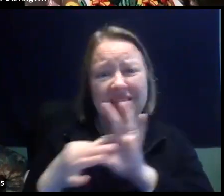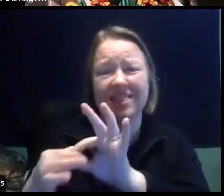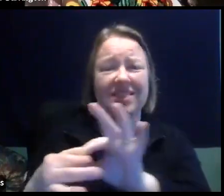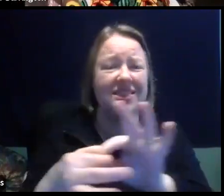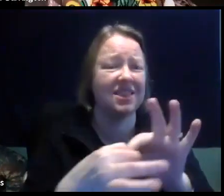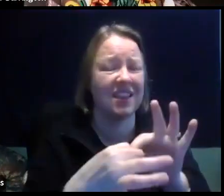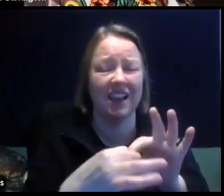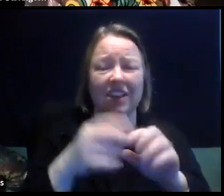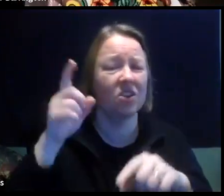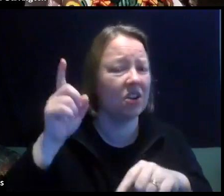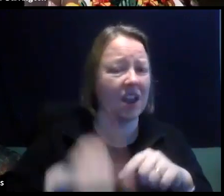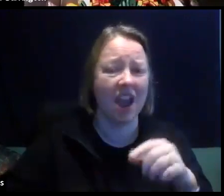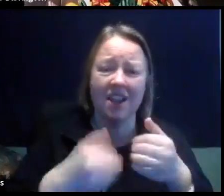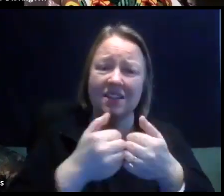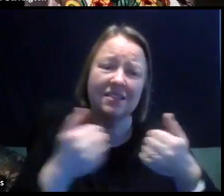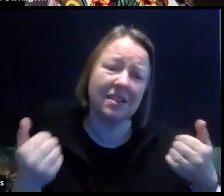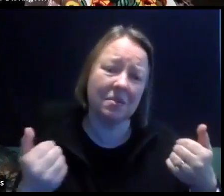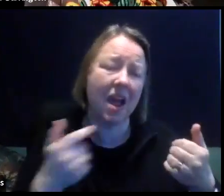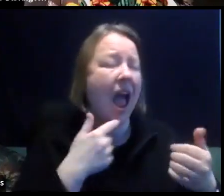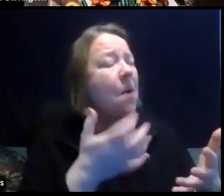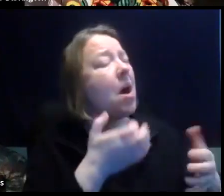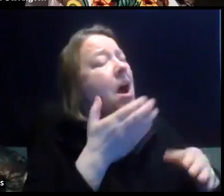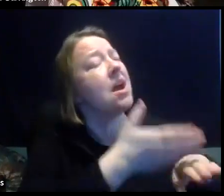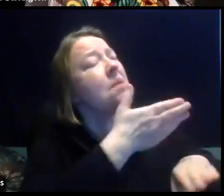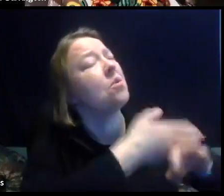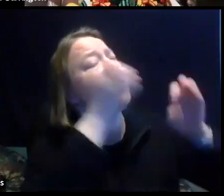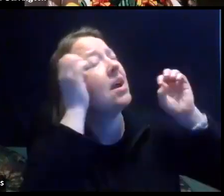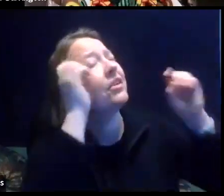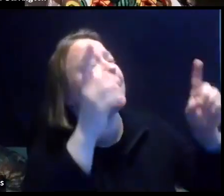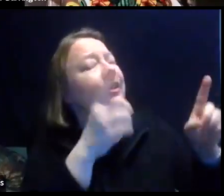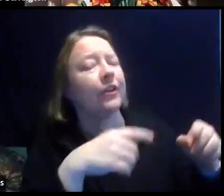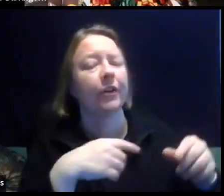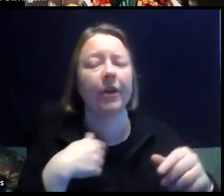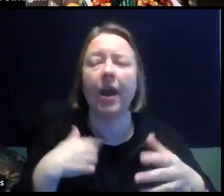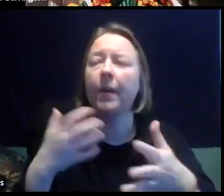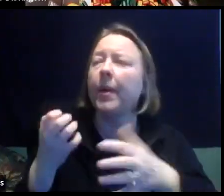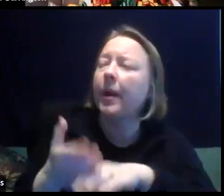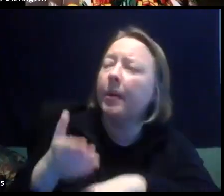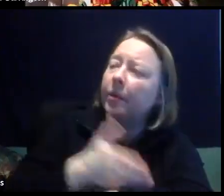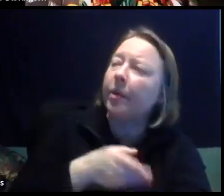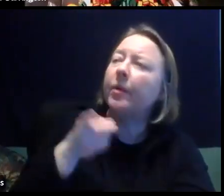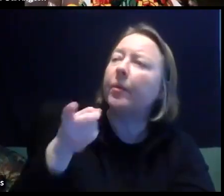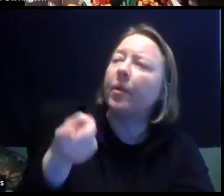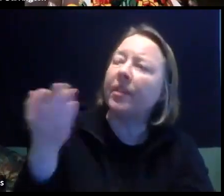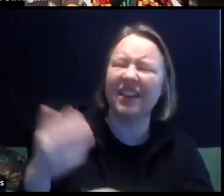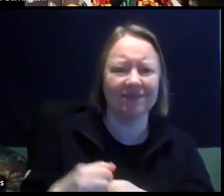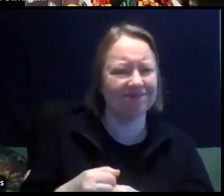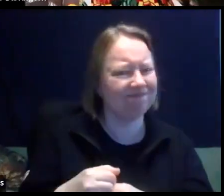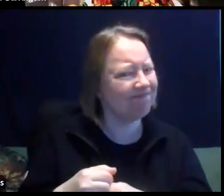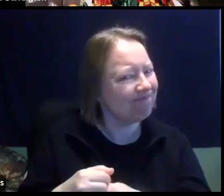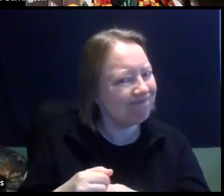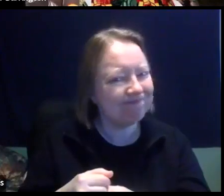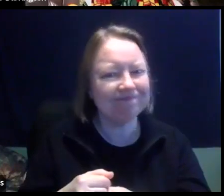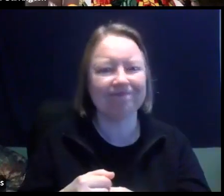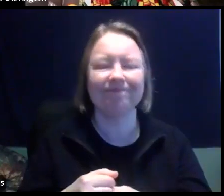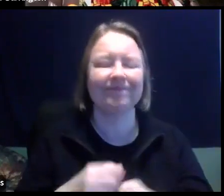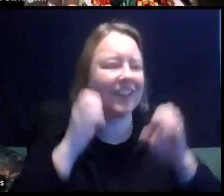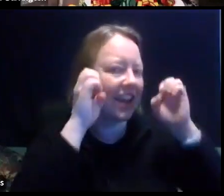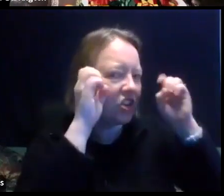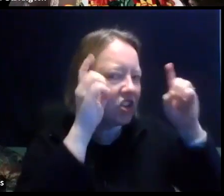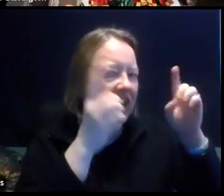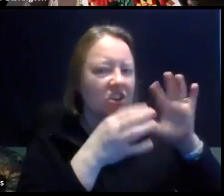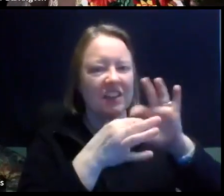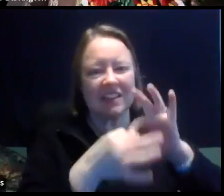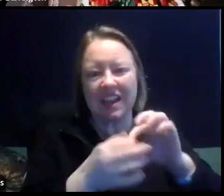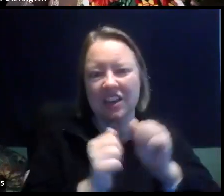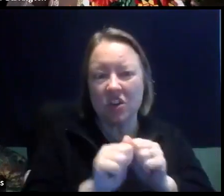talk about, I want to improve education. That is also inextricably connected to